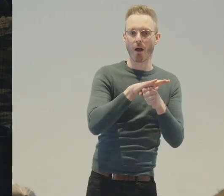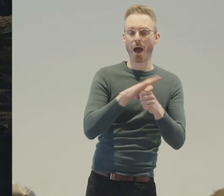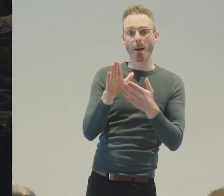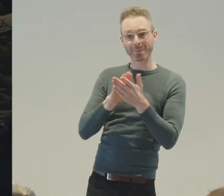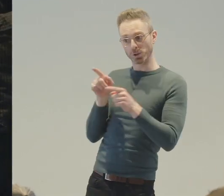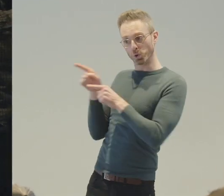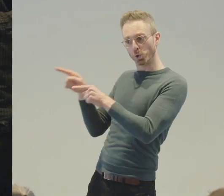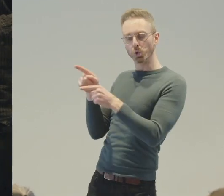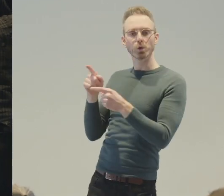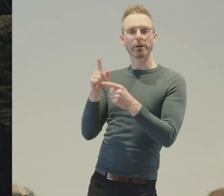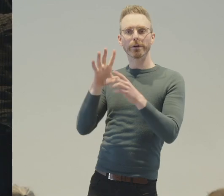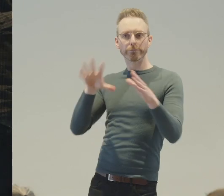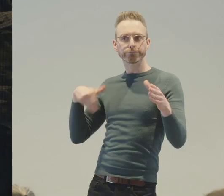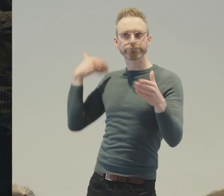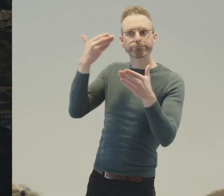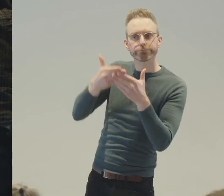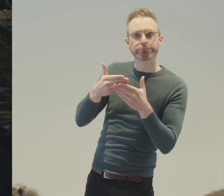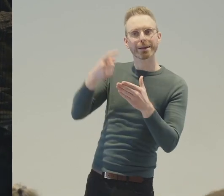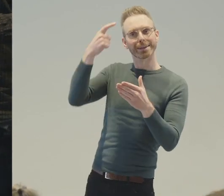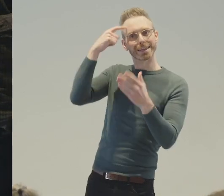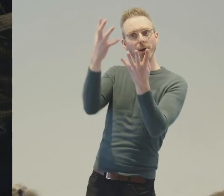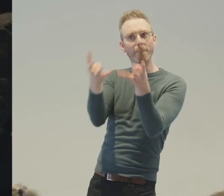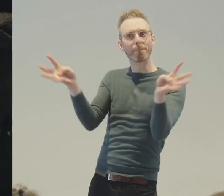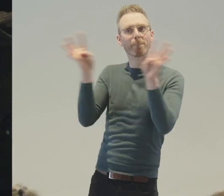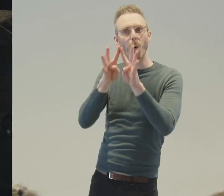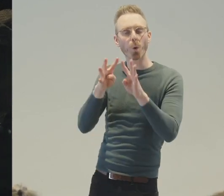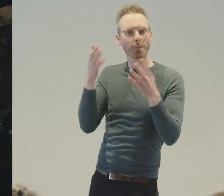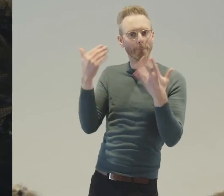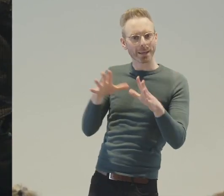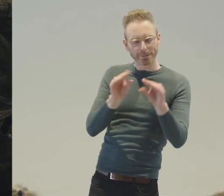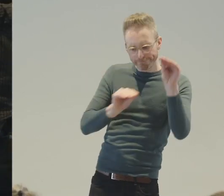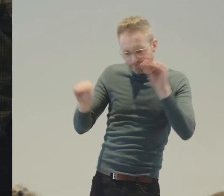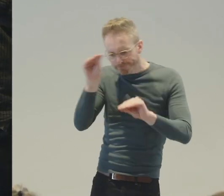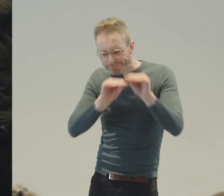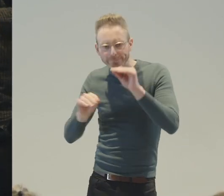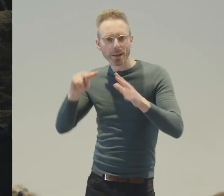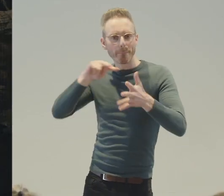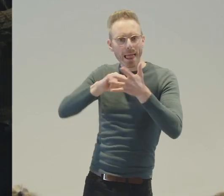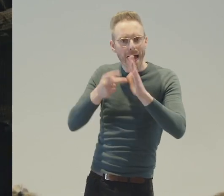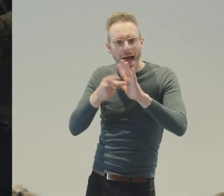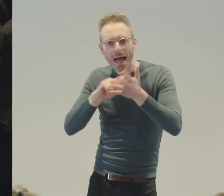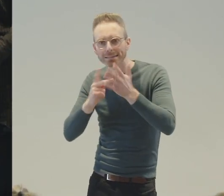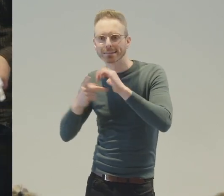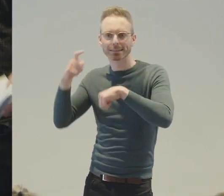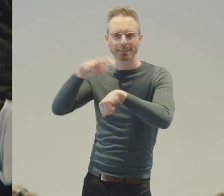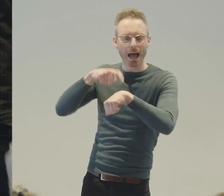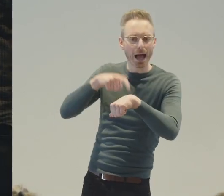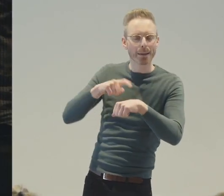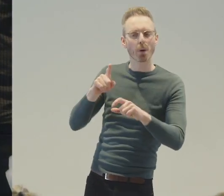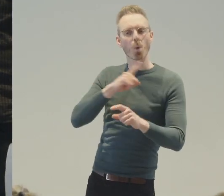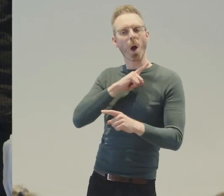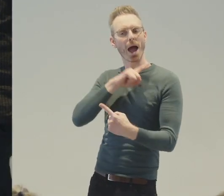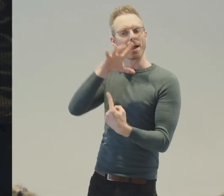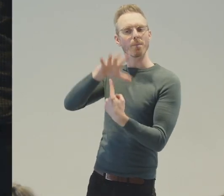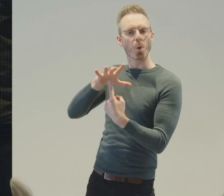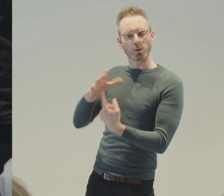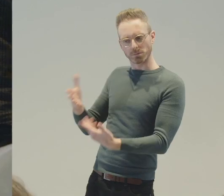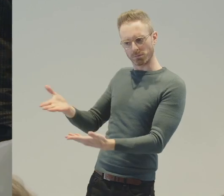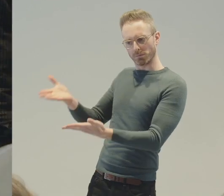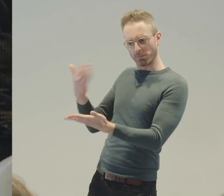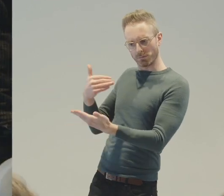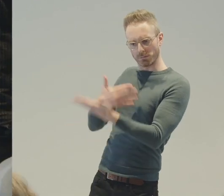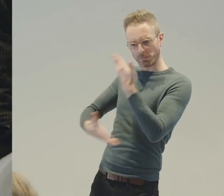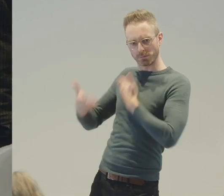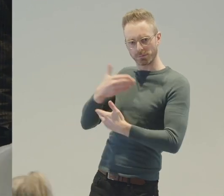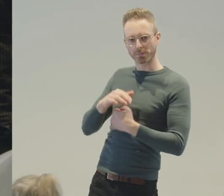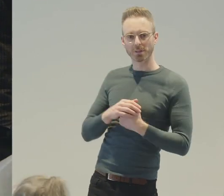people's access needs on the board. Do you want to give us some examples about planning time and how we've been able to do that? And